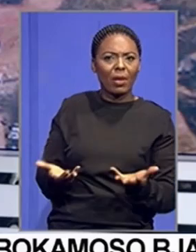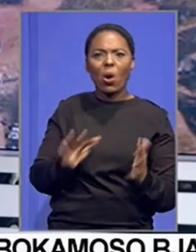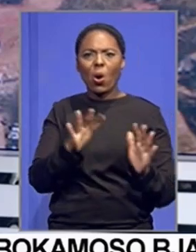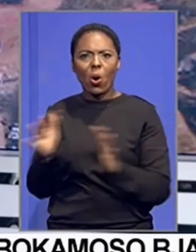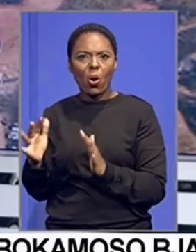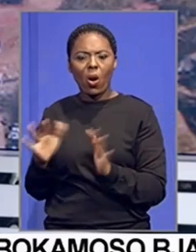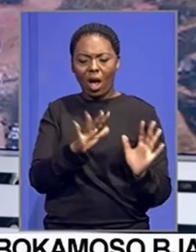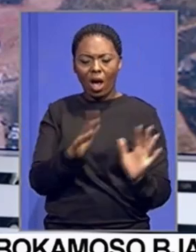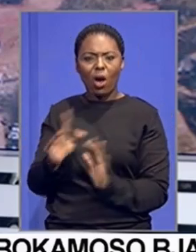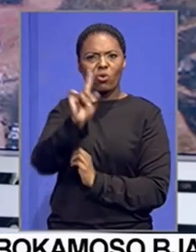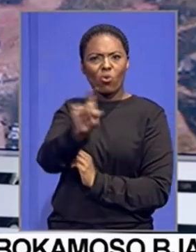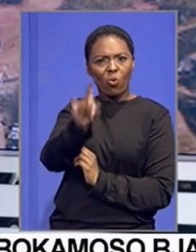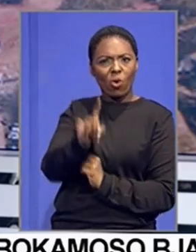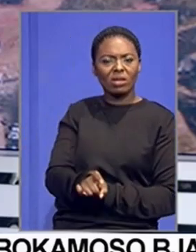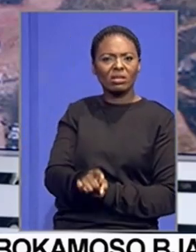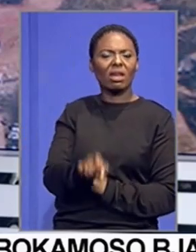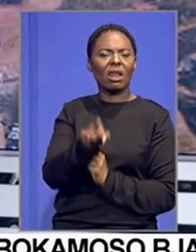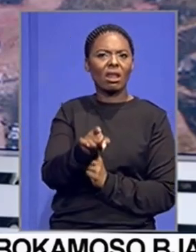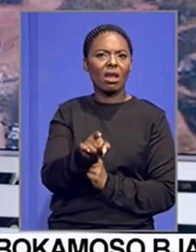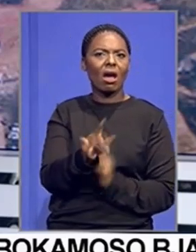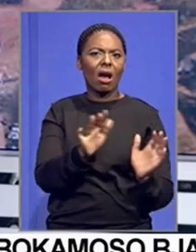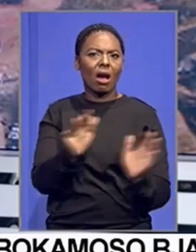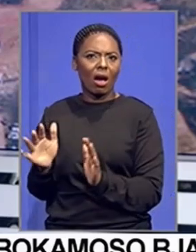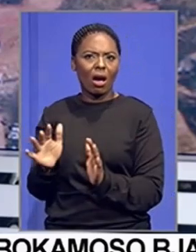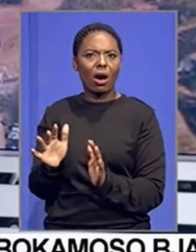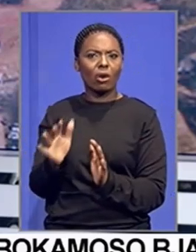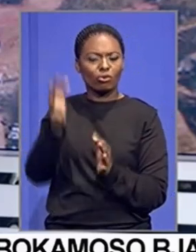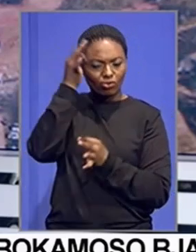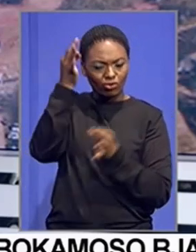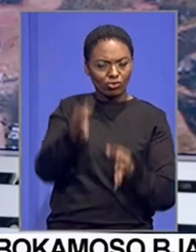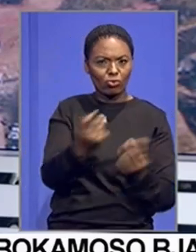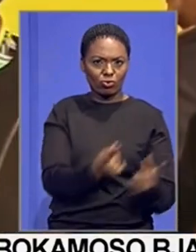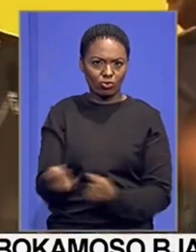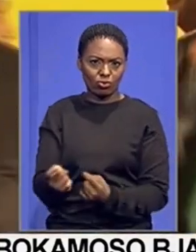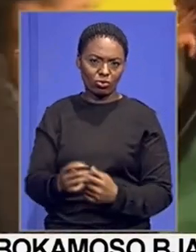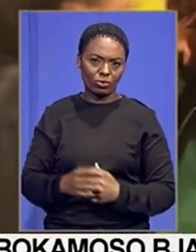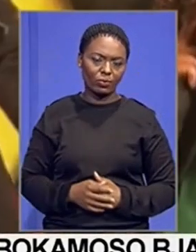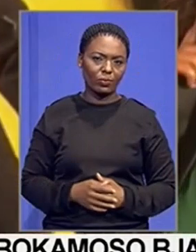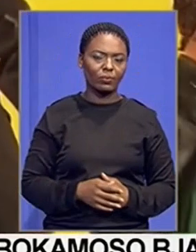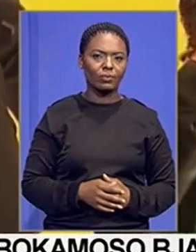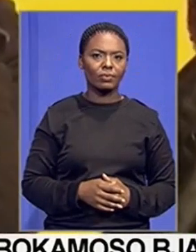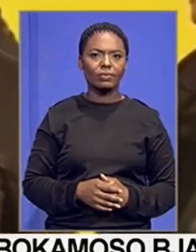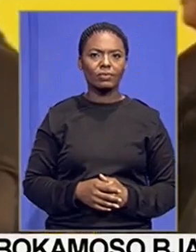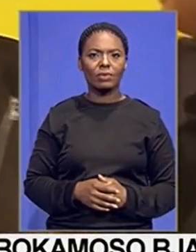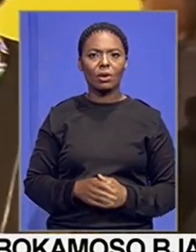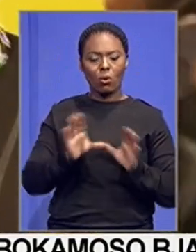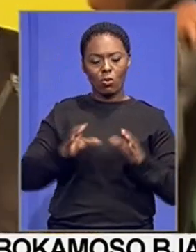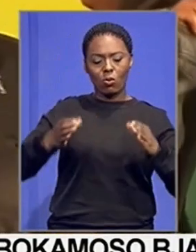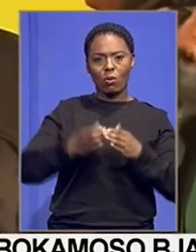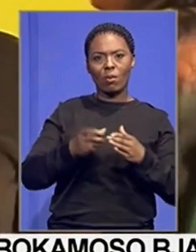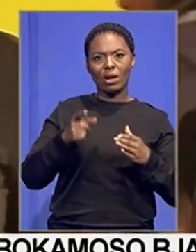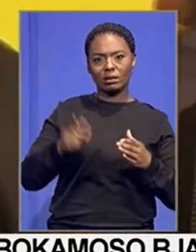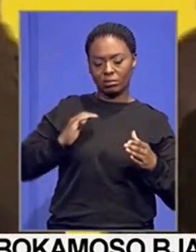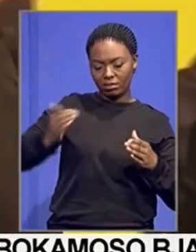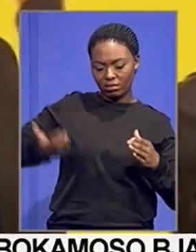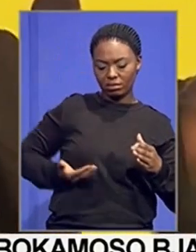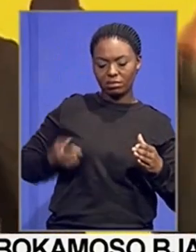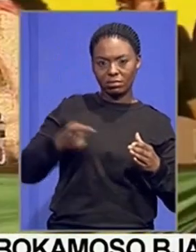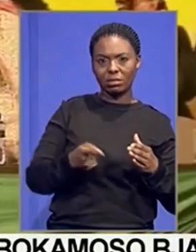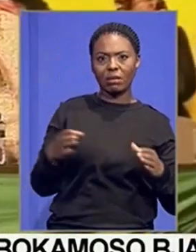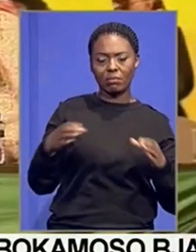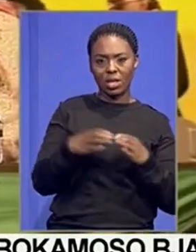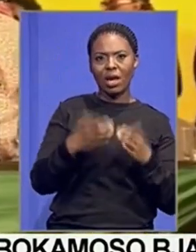questioning the way you take those decisions. Leki ya basadi ba ANC go letetše gore e sware conference